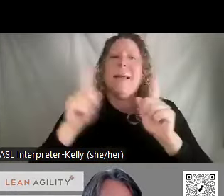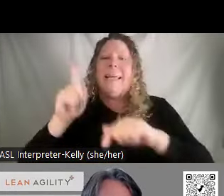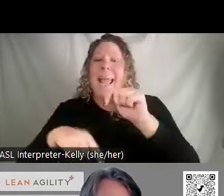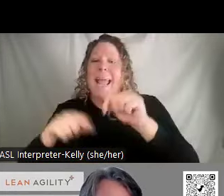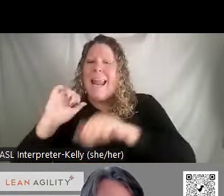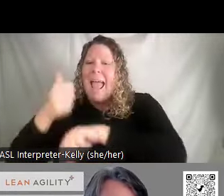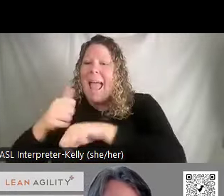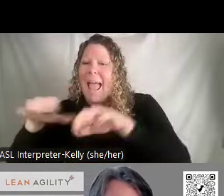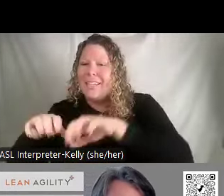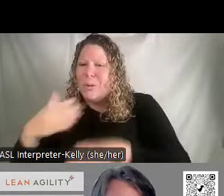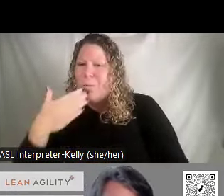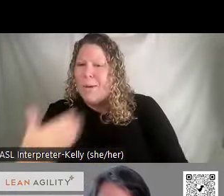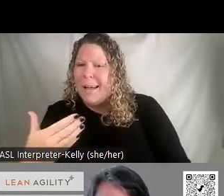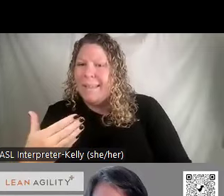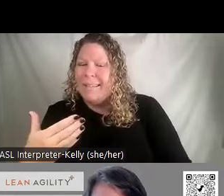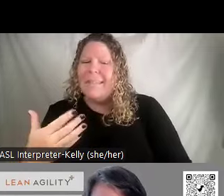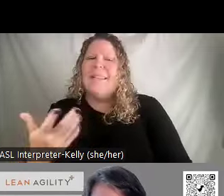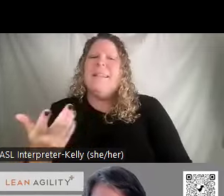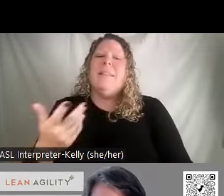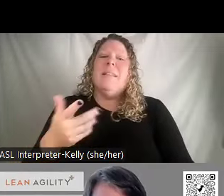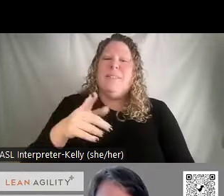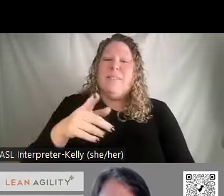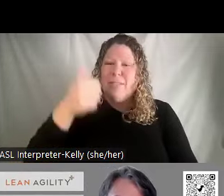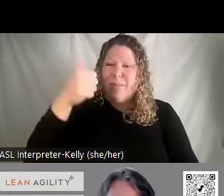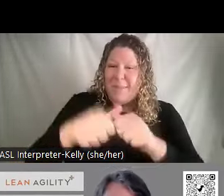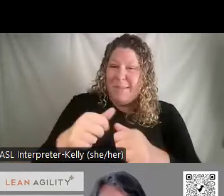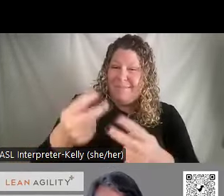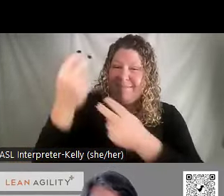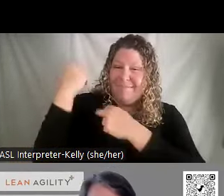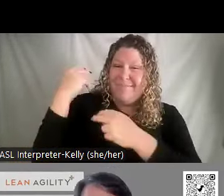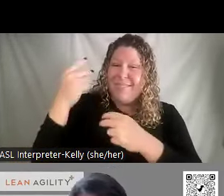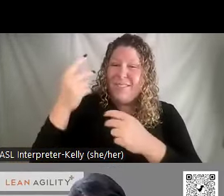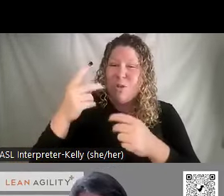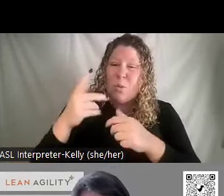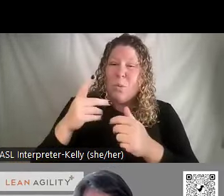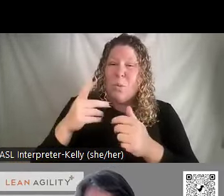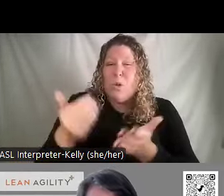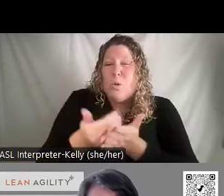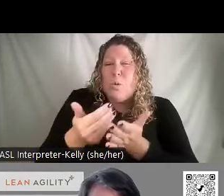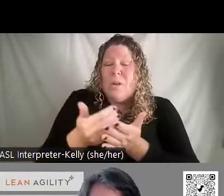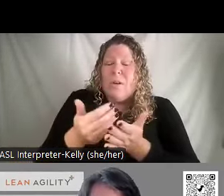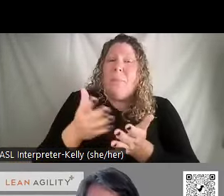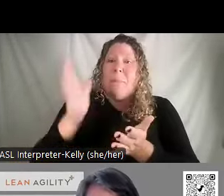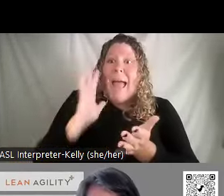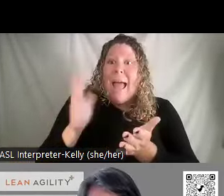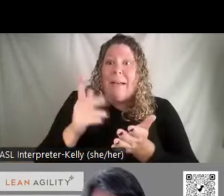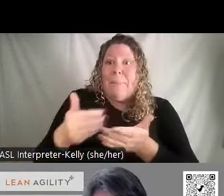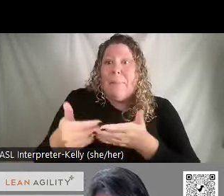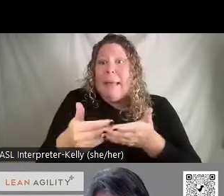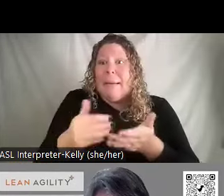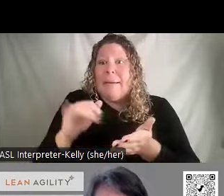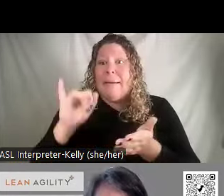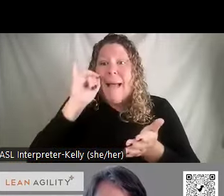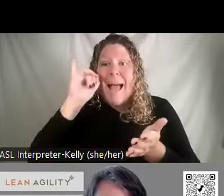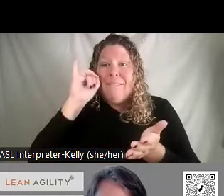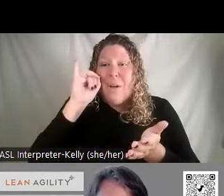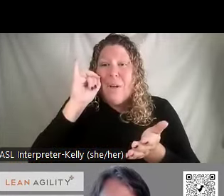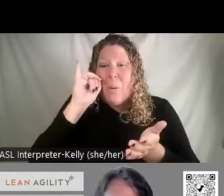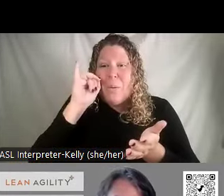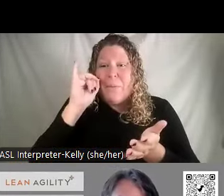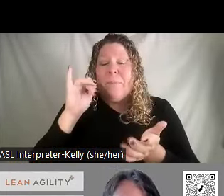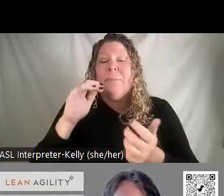back in our memories a little bit to an early iPhone. I don't know if you remember, but Apple has some fans. They have some serious fans.